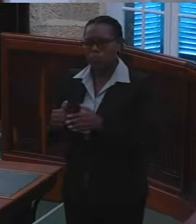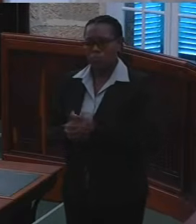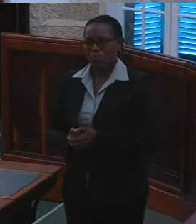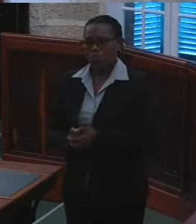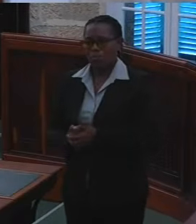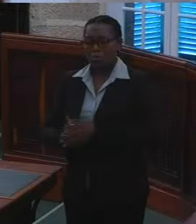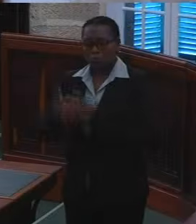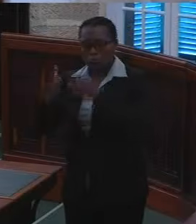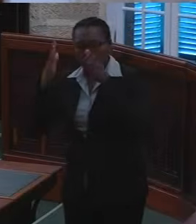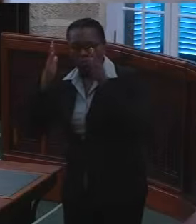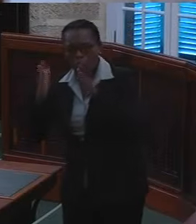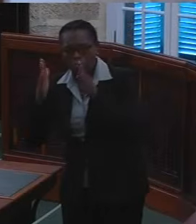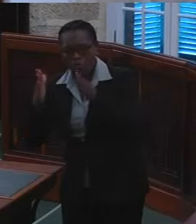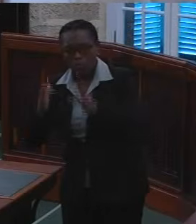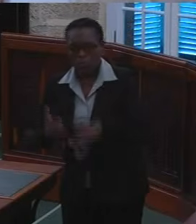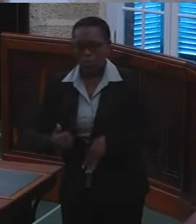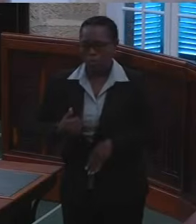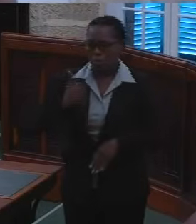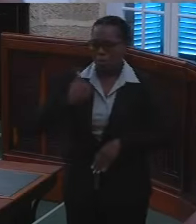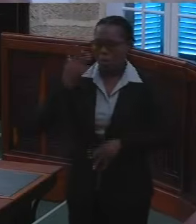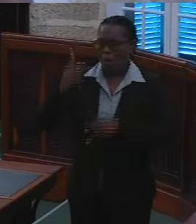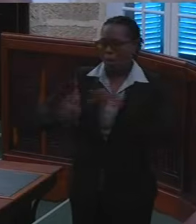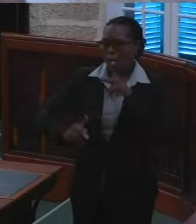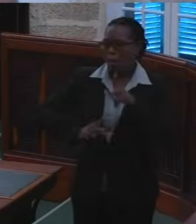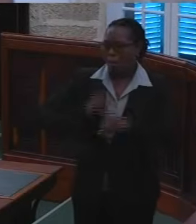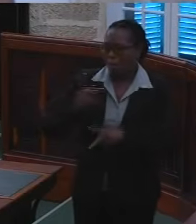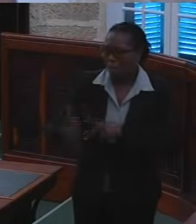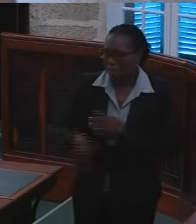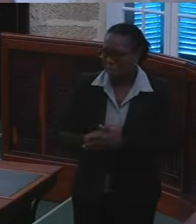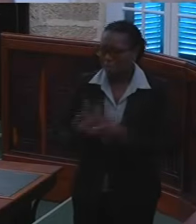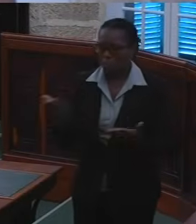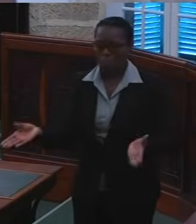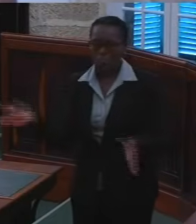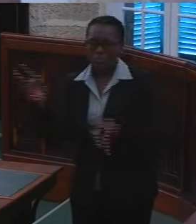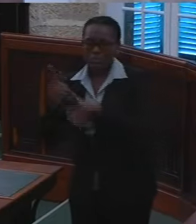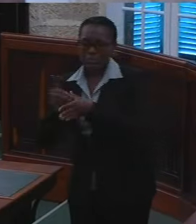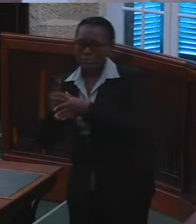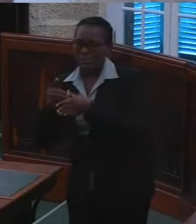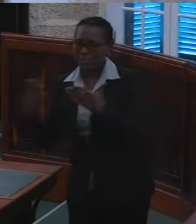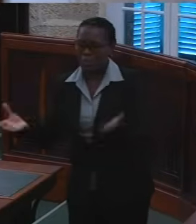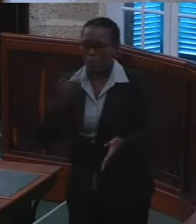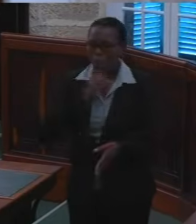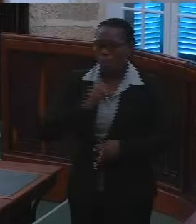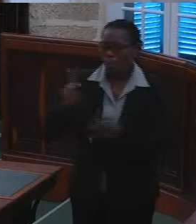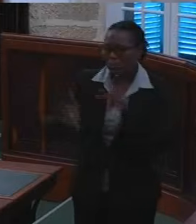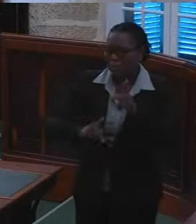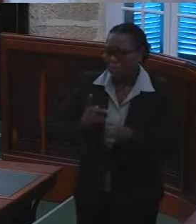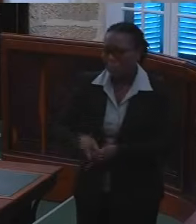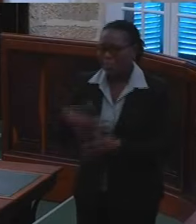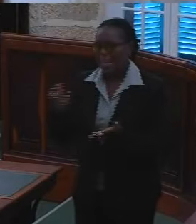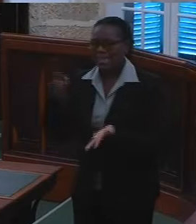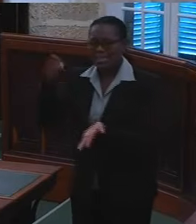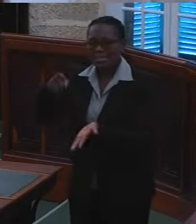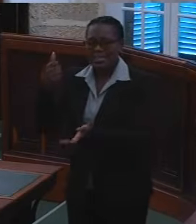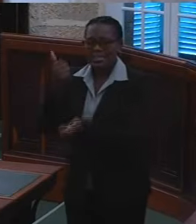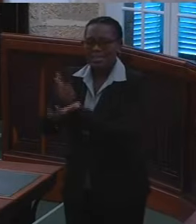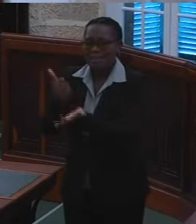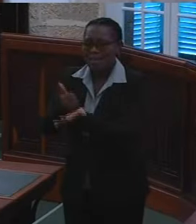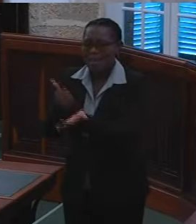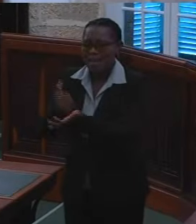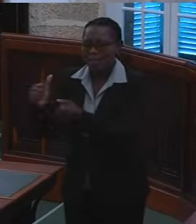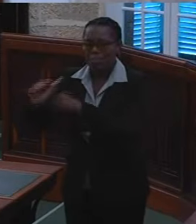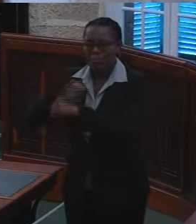vulnerable sector in this country is protected and they have a life that they can really live and enjoy in this country. And I want to say to